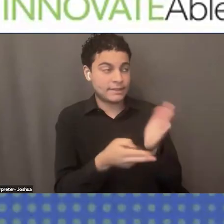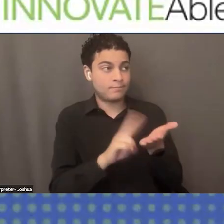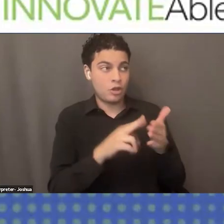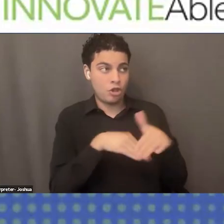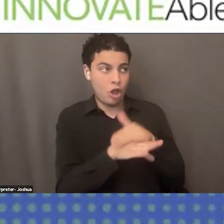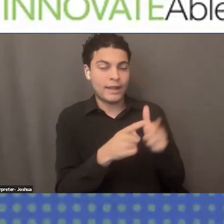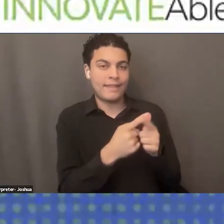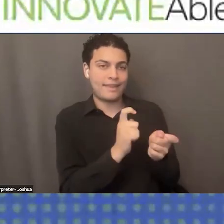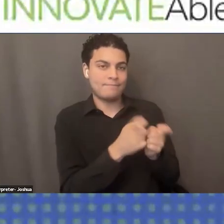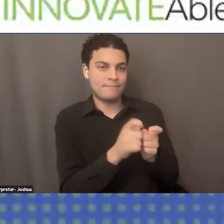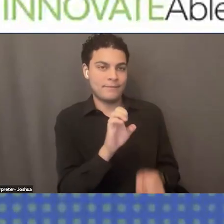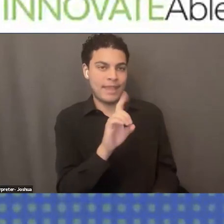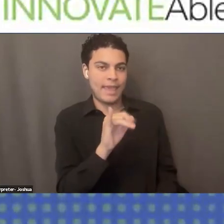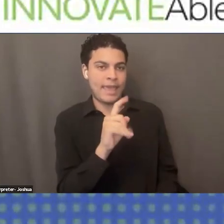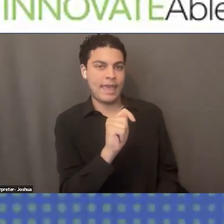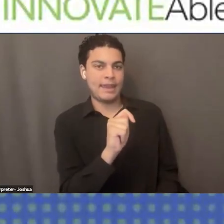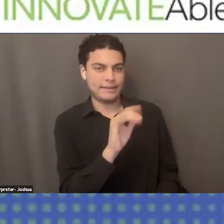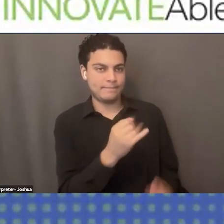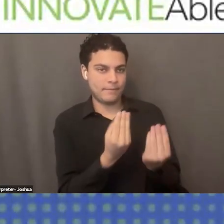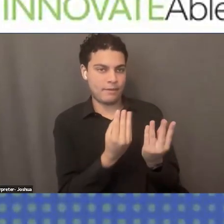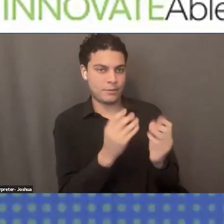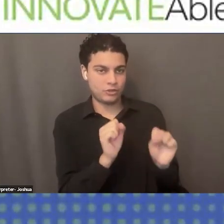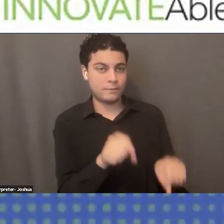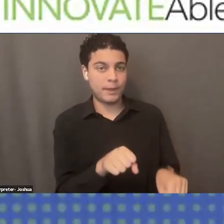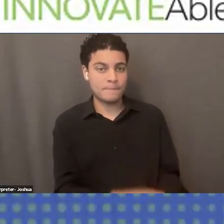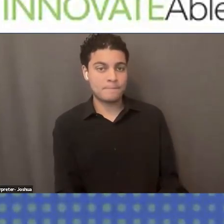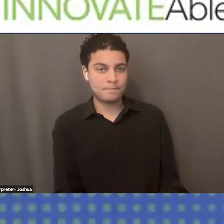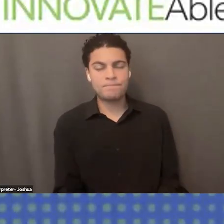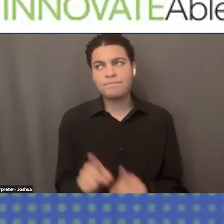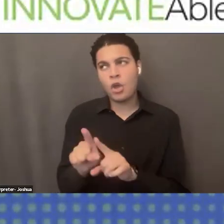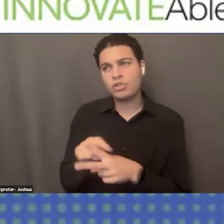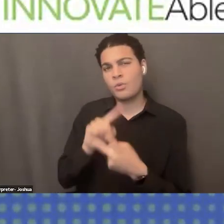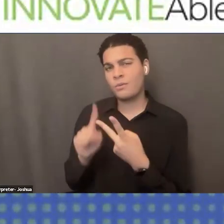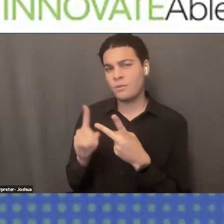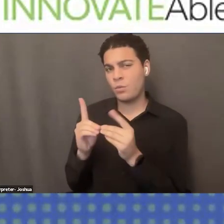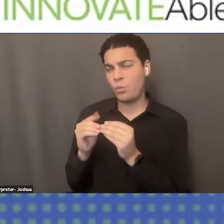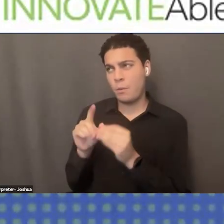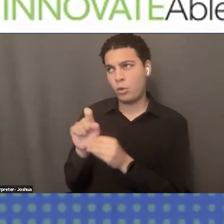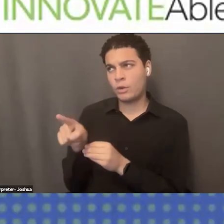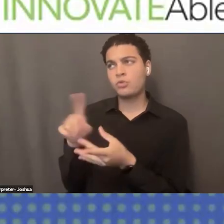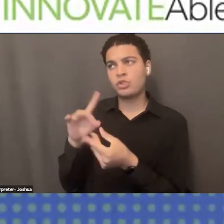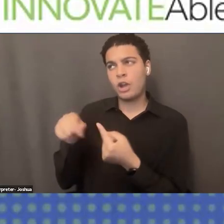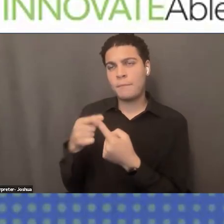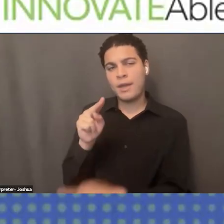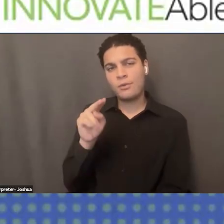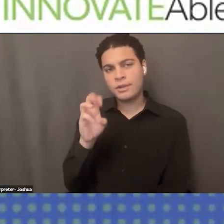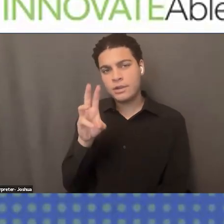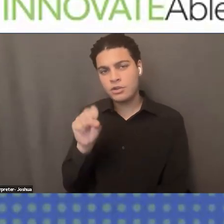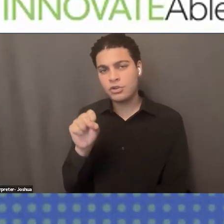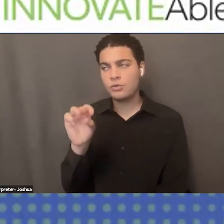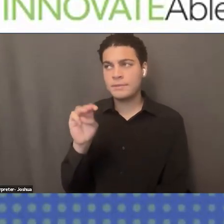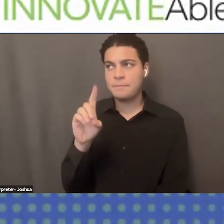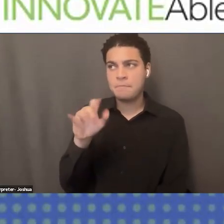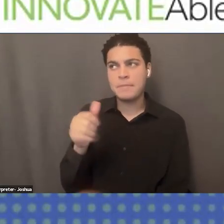and edit. And then just one other follow-up. You mentioned wanting to get more media coverage and those kinds of things. Have you worked directly with like